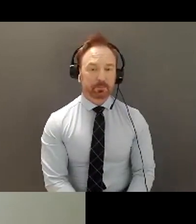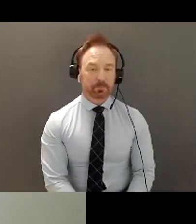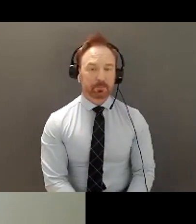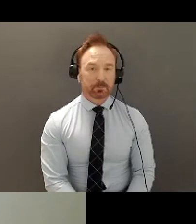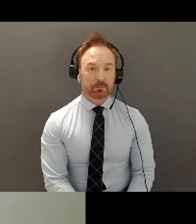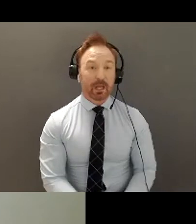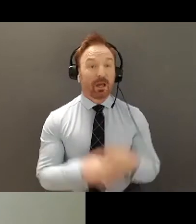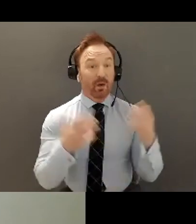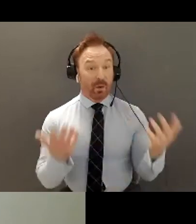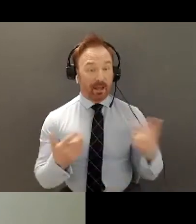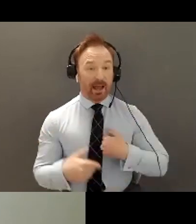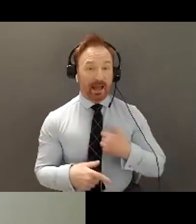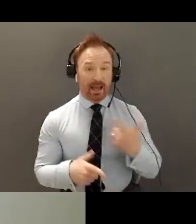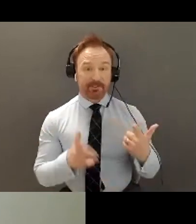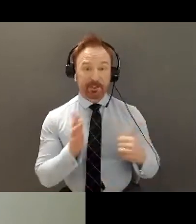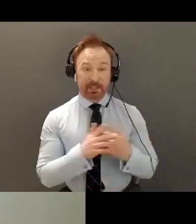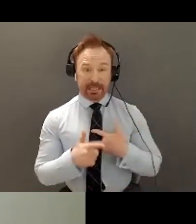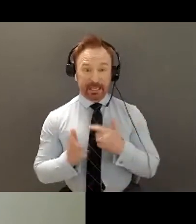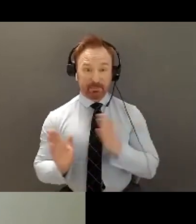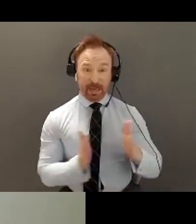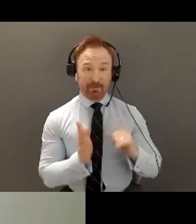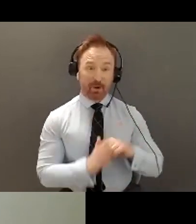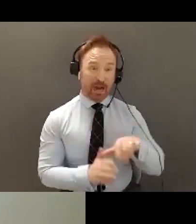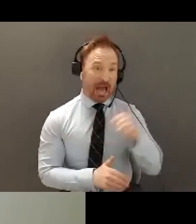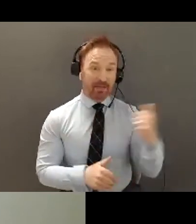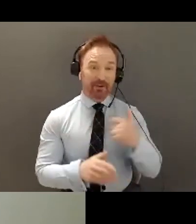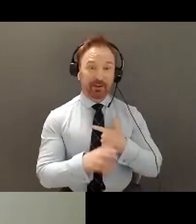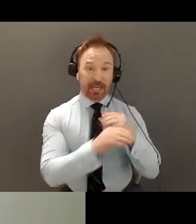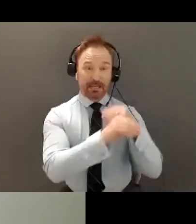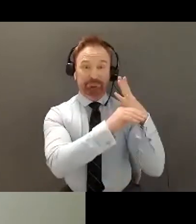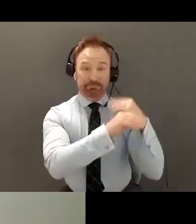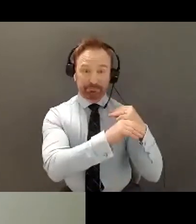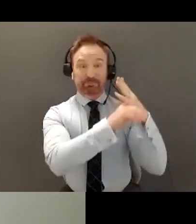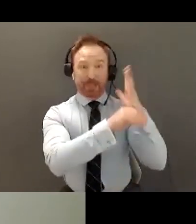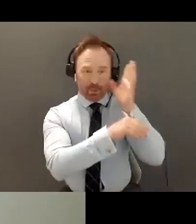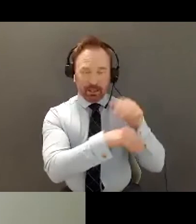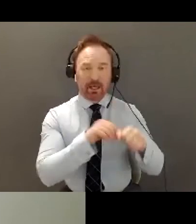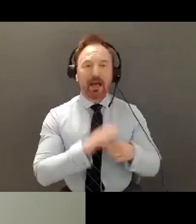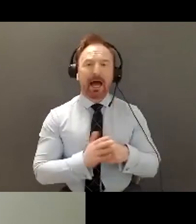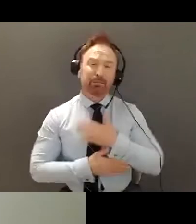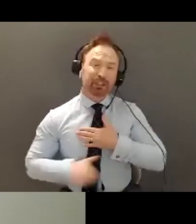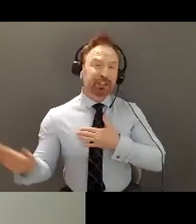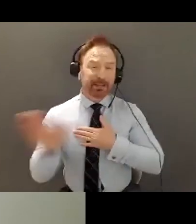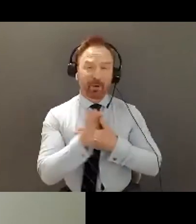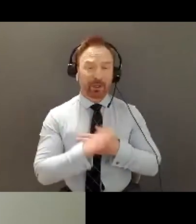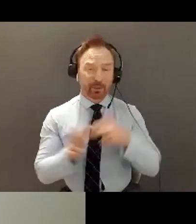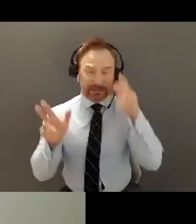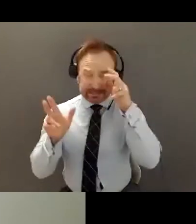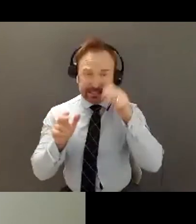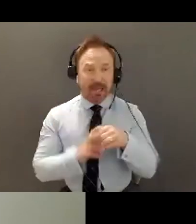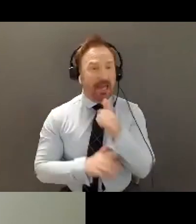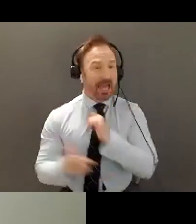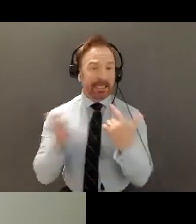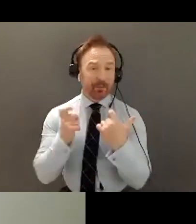Well, I do have to prep for another call. I really appreciate everybody on here listening. Any questions, you have Jordan Vega as a